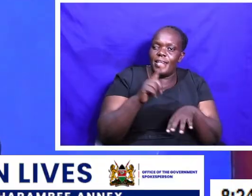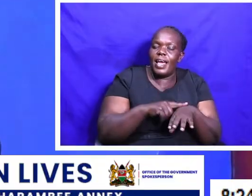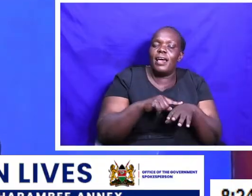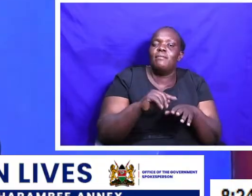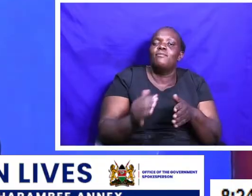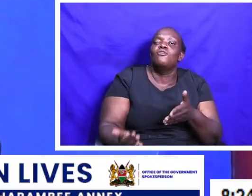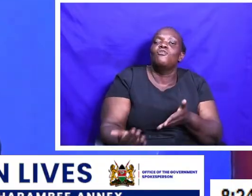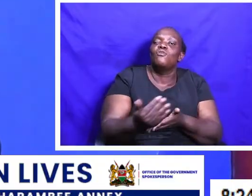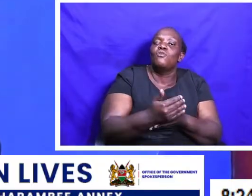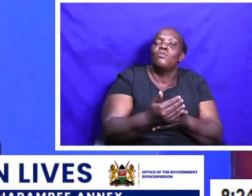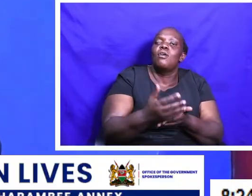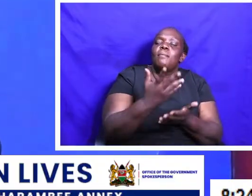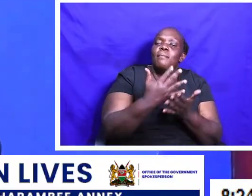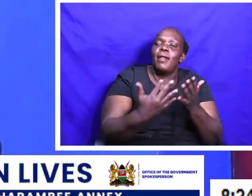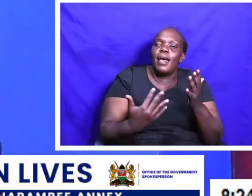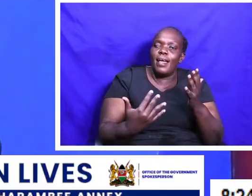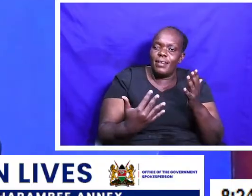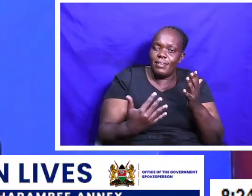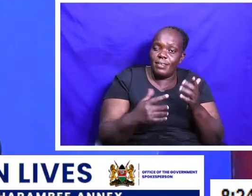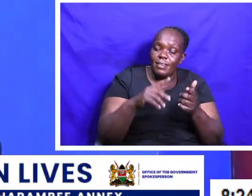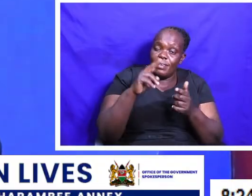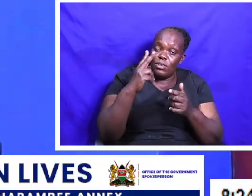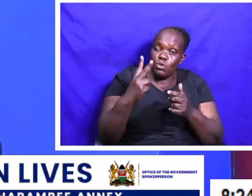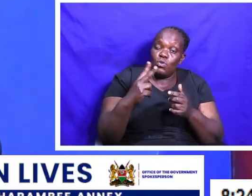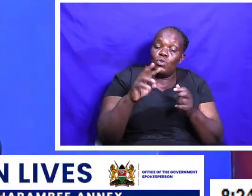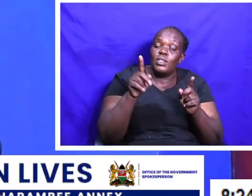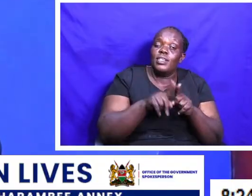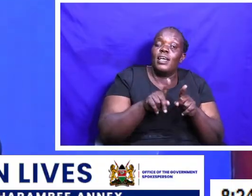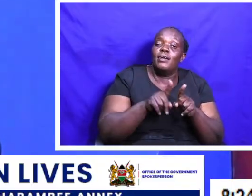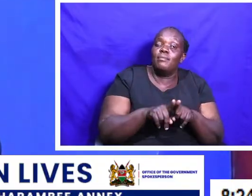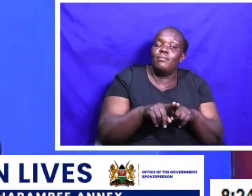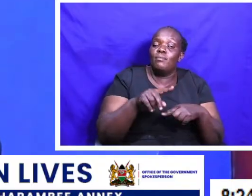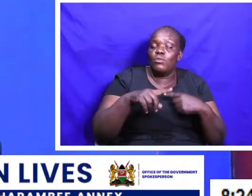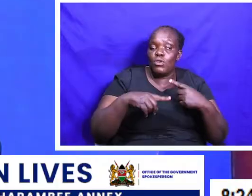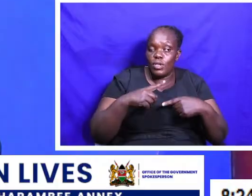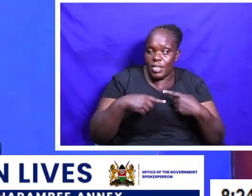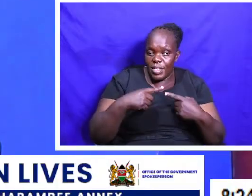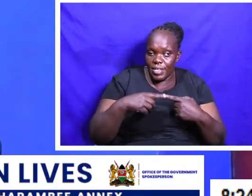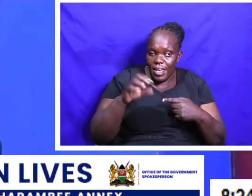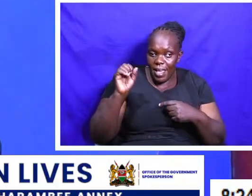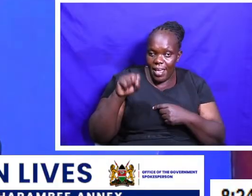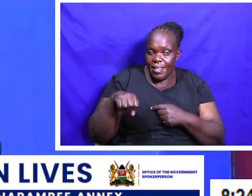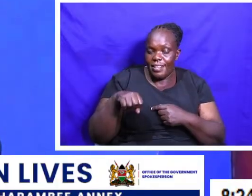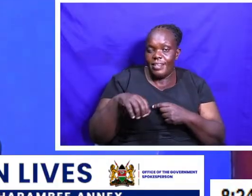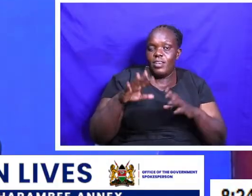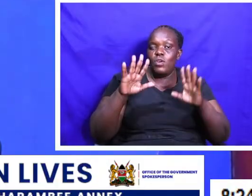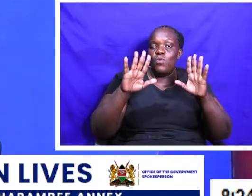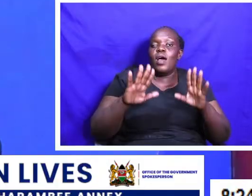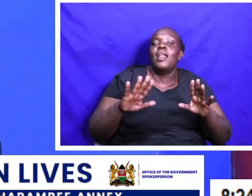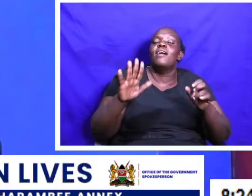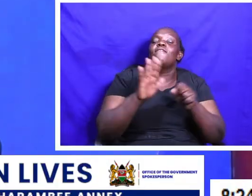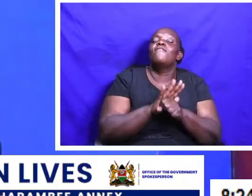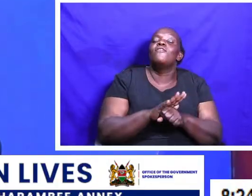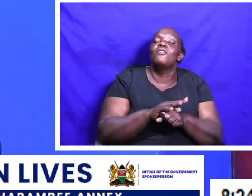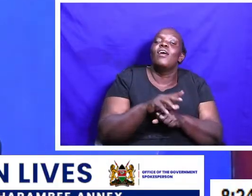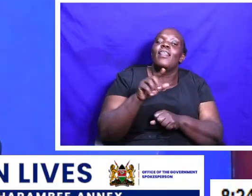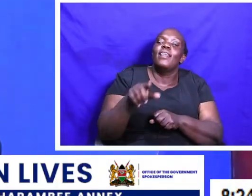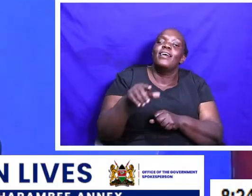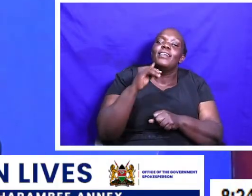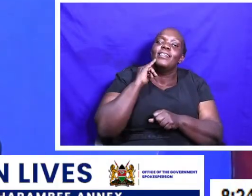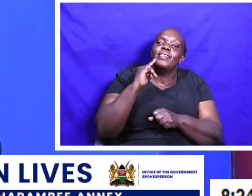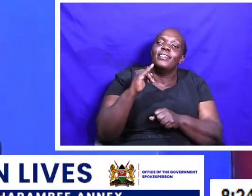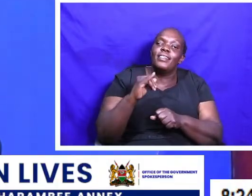could collect blood and store it, but 2, we could also process it. Yes. Wonderful. So that